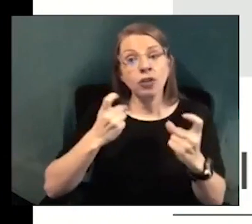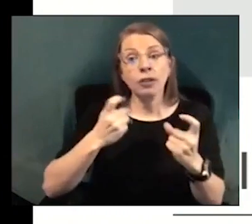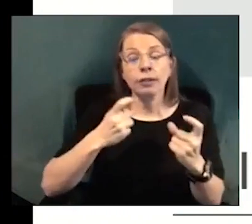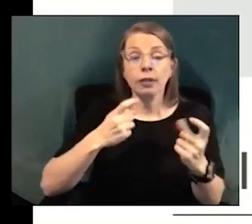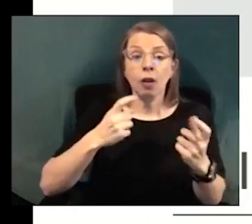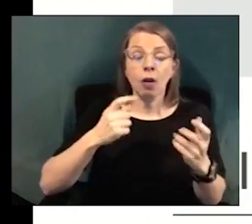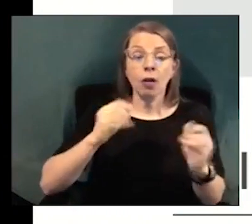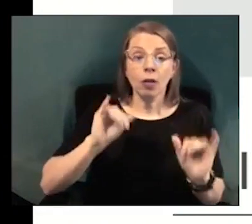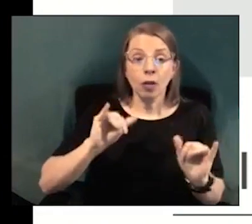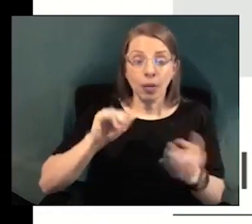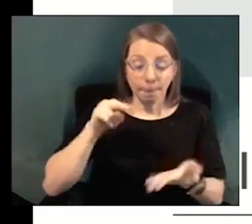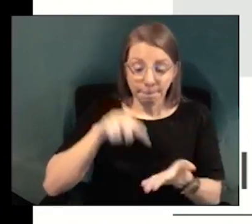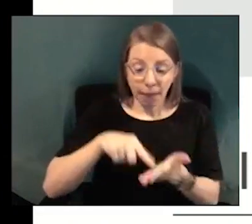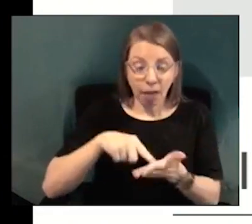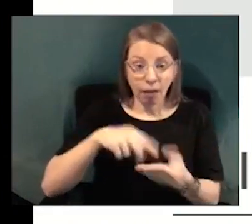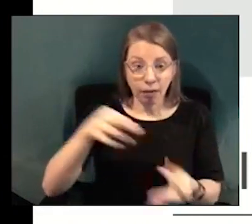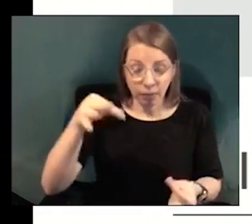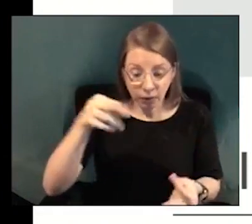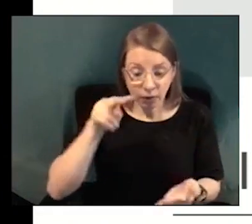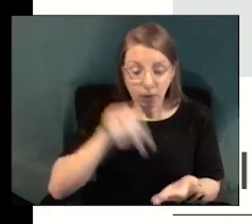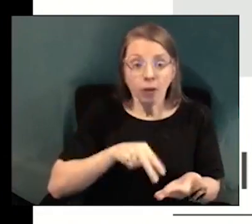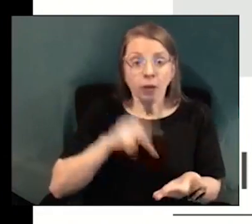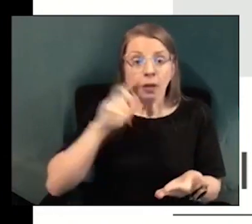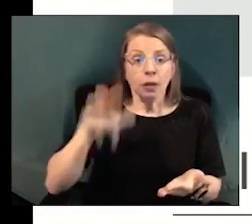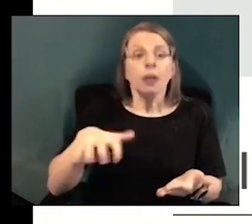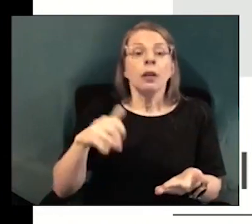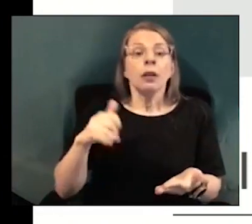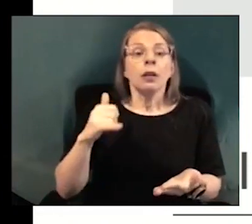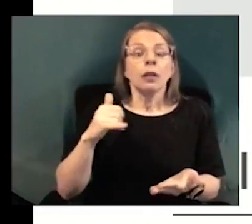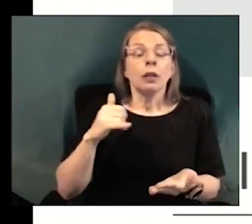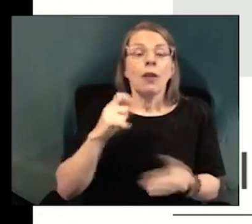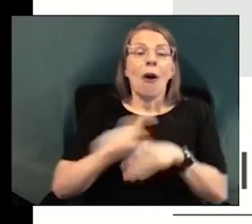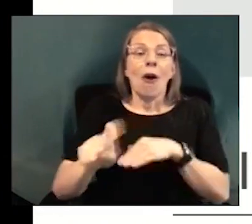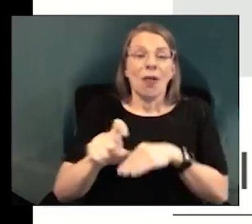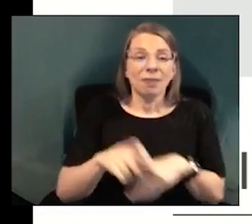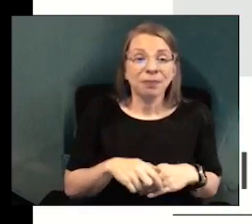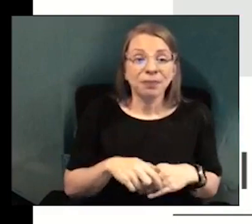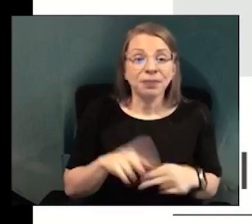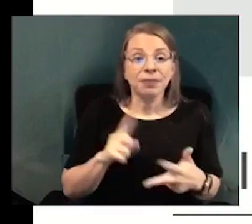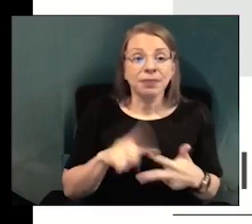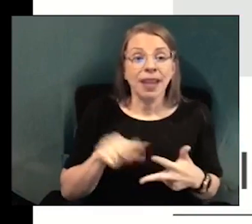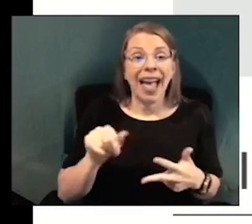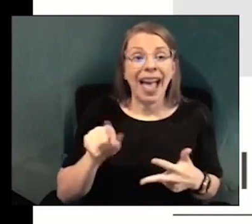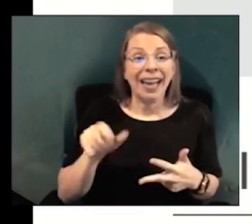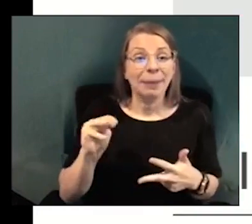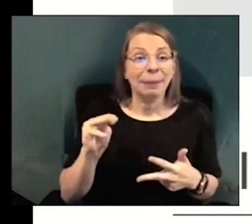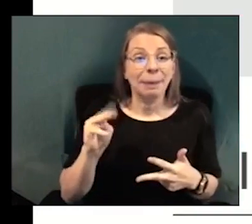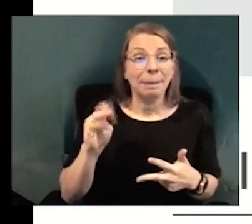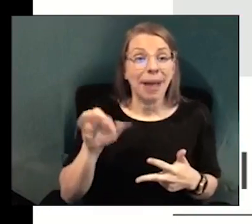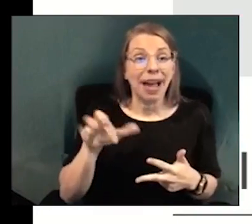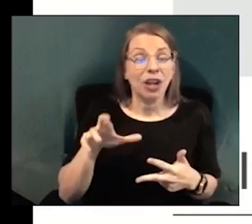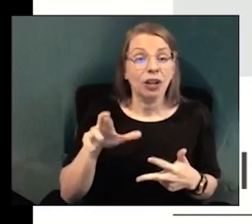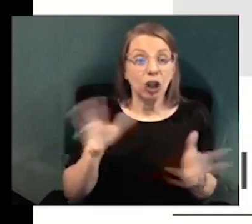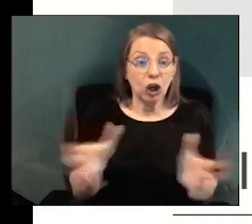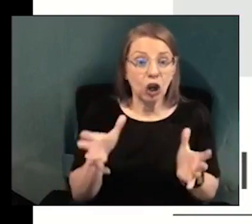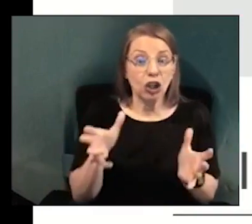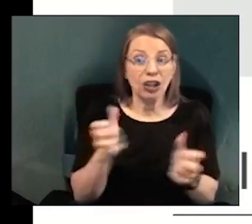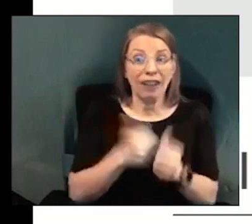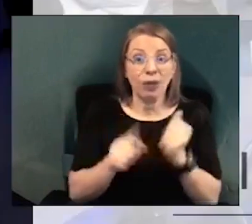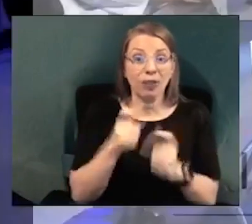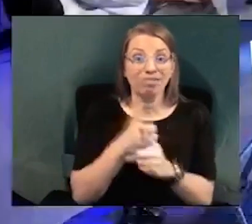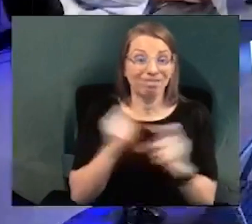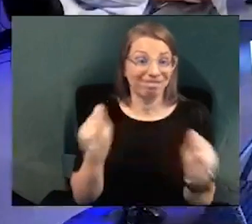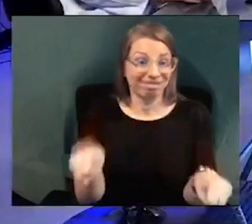on your bill, give us a call. We're here to help. Adam Meyer, final thoughts today. Encourage everybody who can to get vaccinated and stay